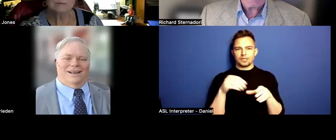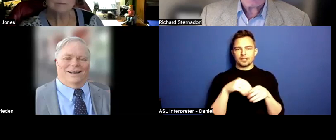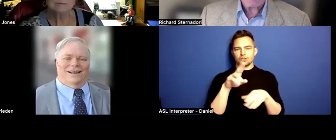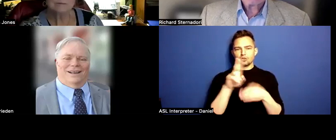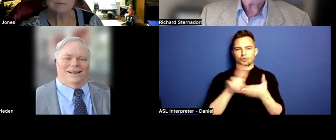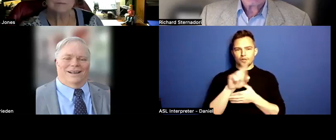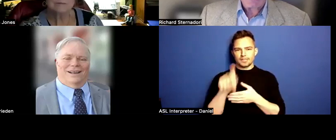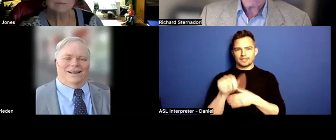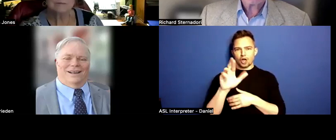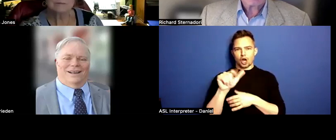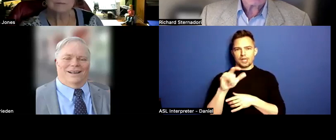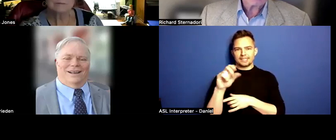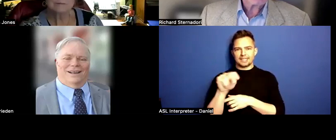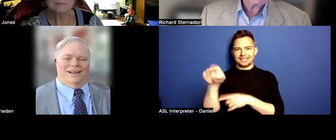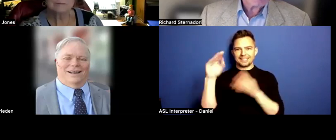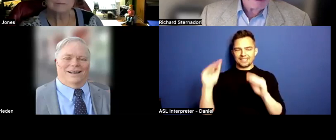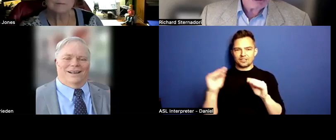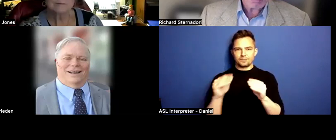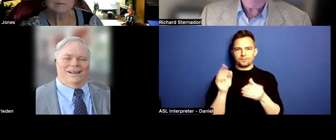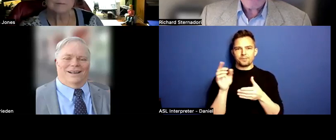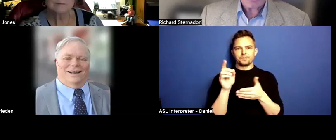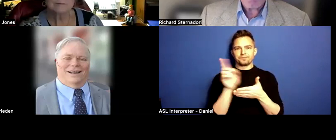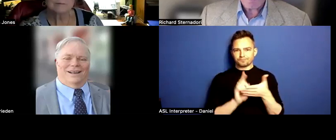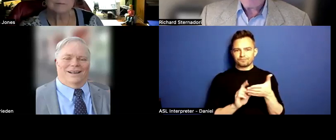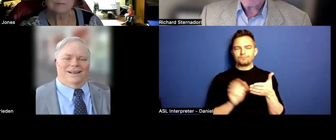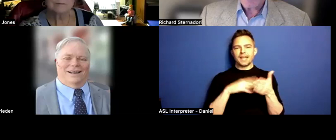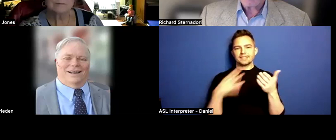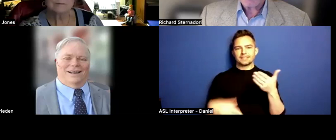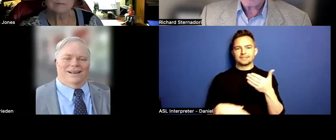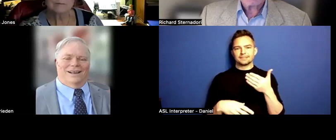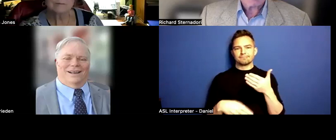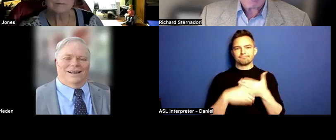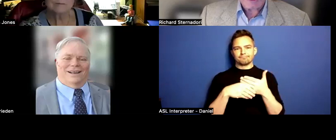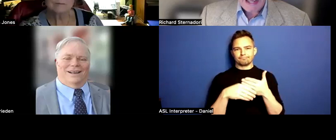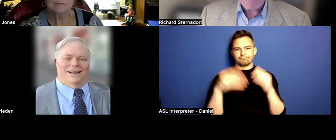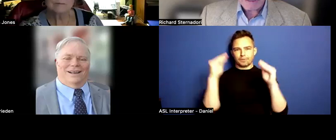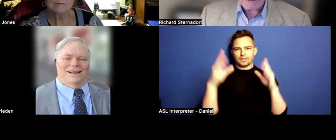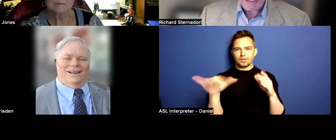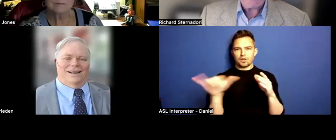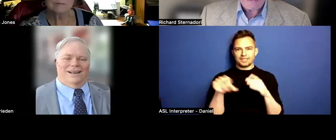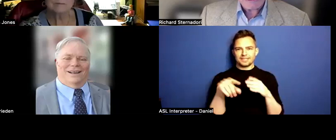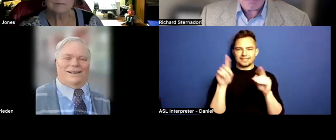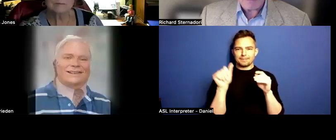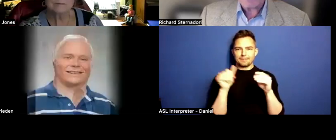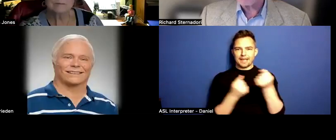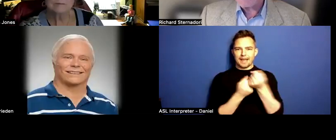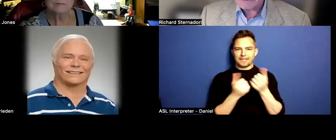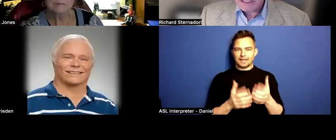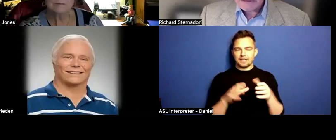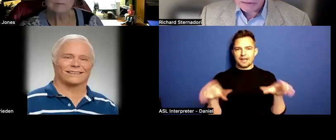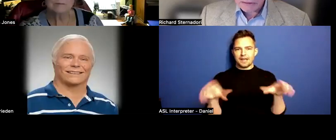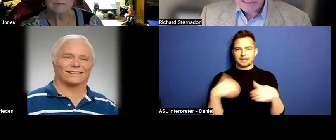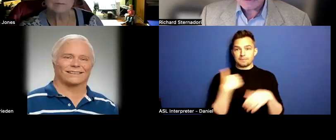he teaches design and drawing studios as an adjunct professor. Ricardo is also a disability advocate and an active member of